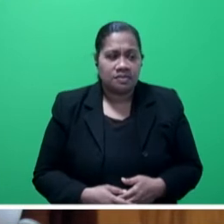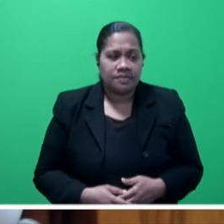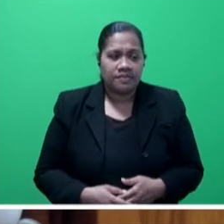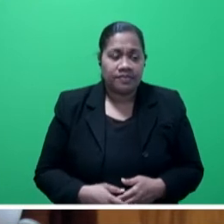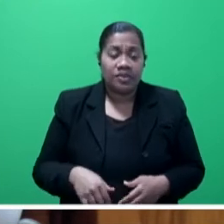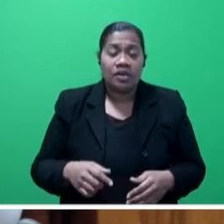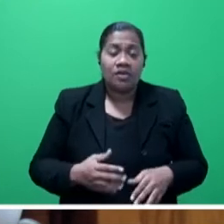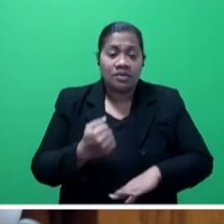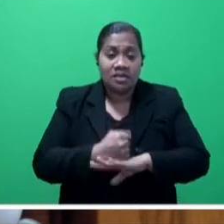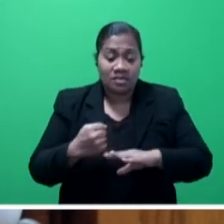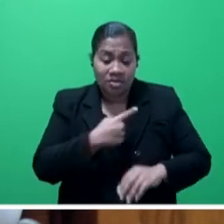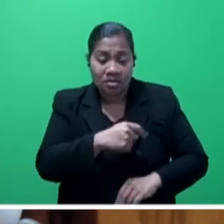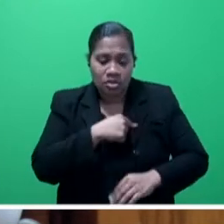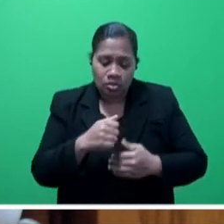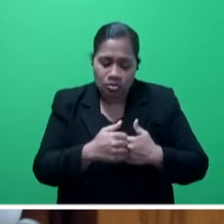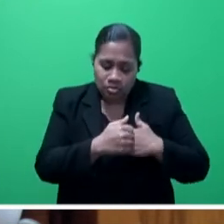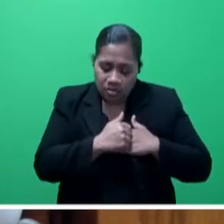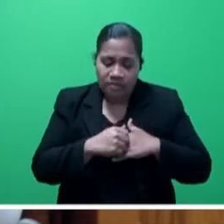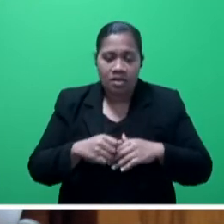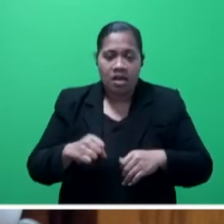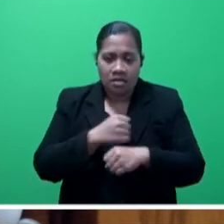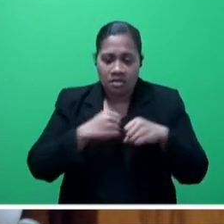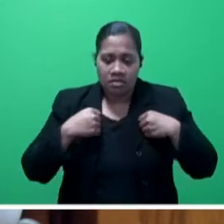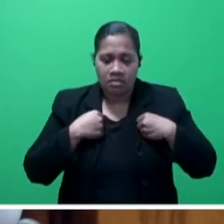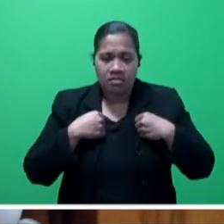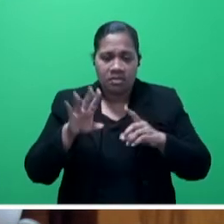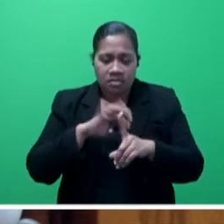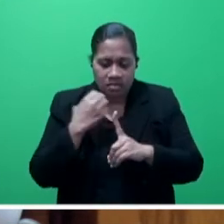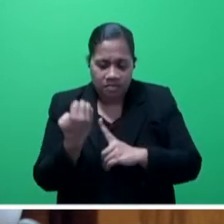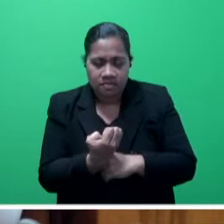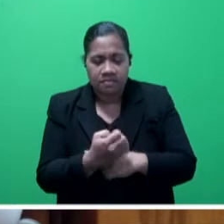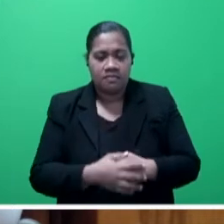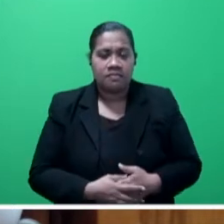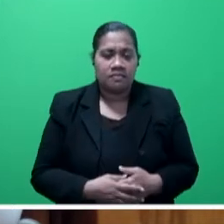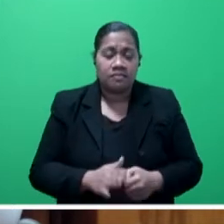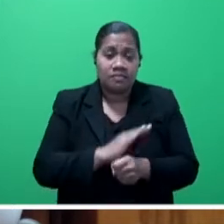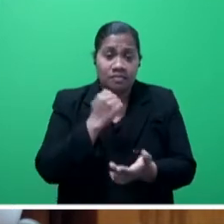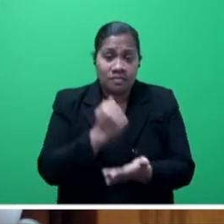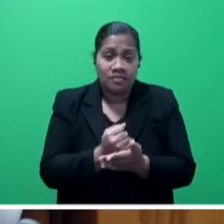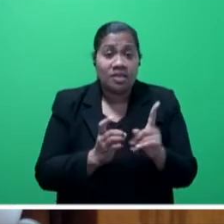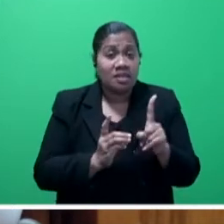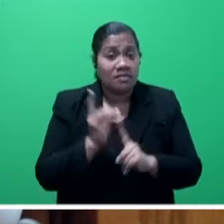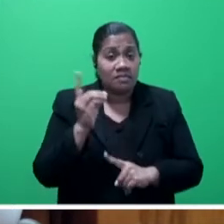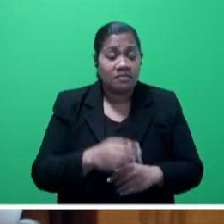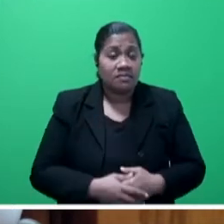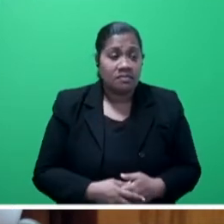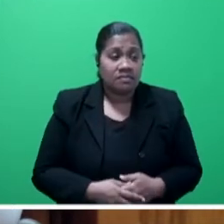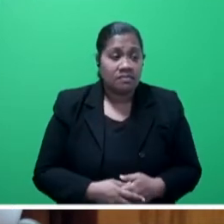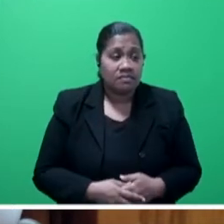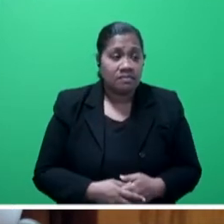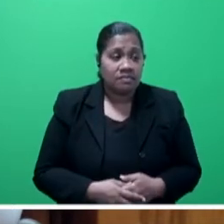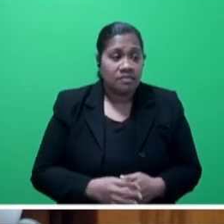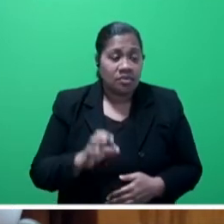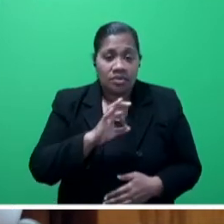to safeguarding our natural environment through an integrated, expedient approach, ensuring that development does not come at the cost of